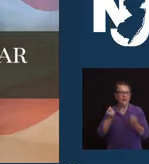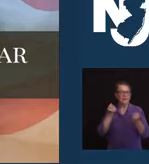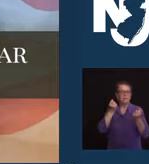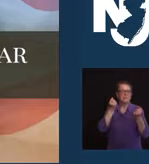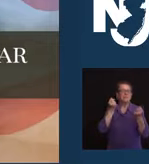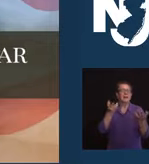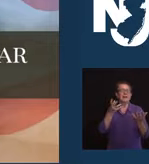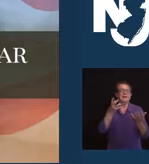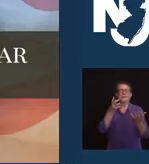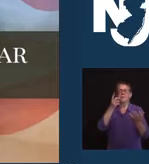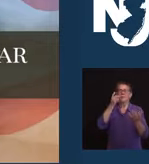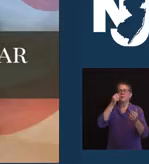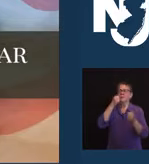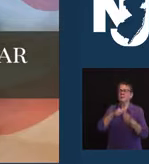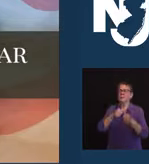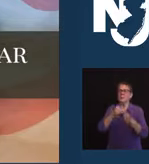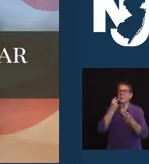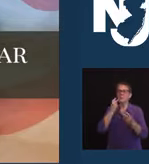their families.